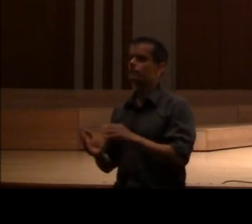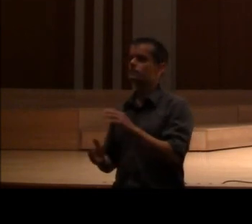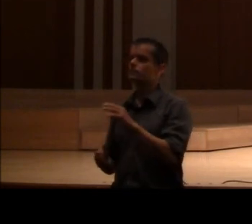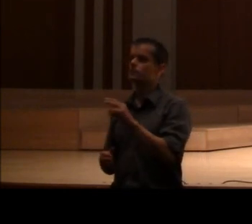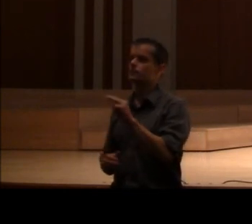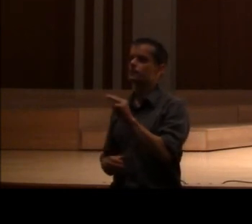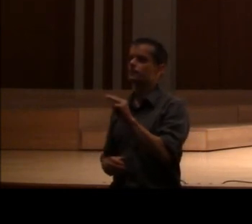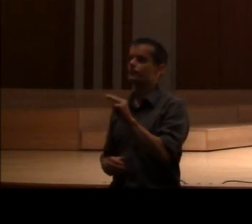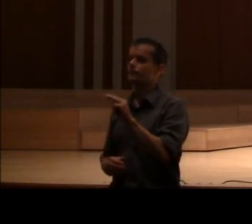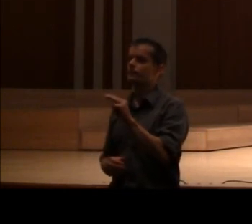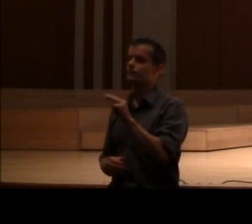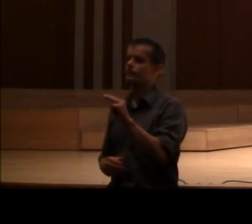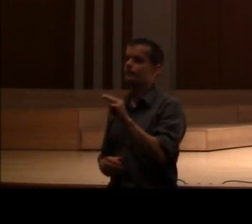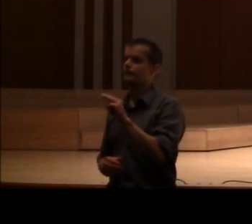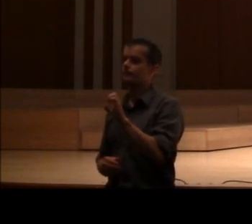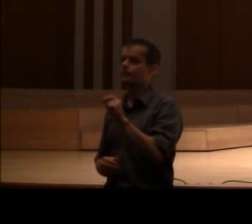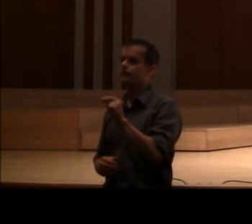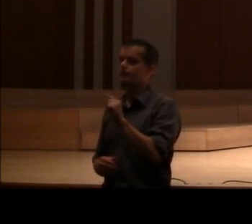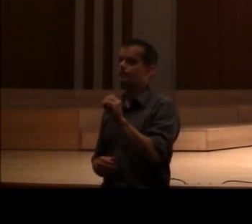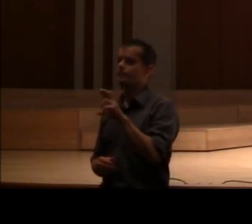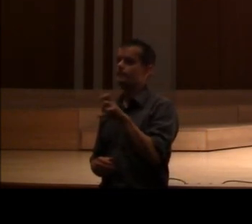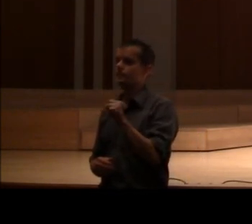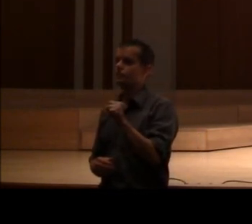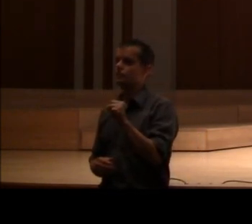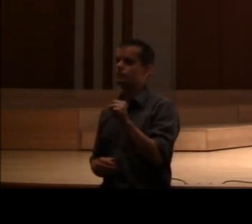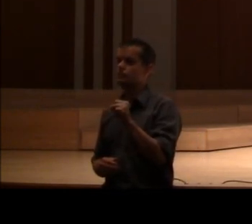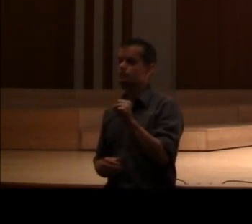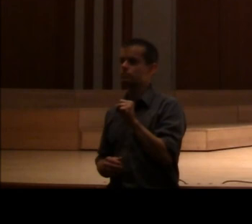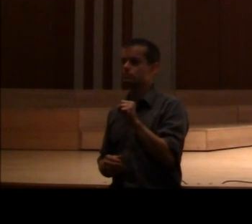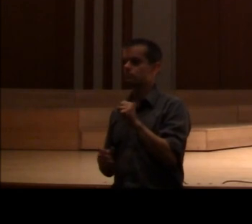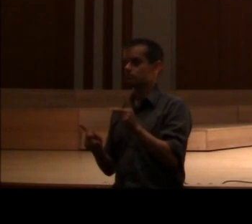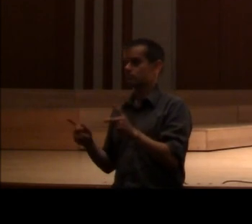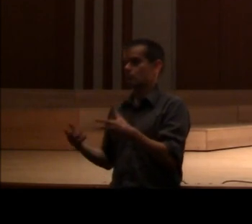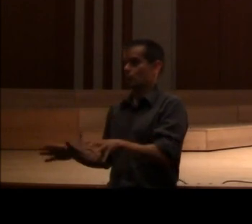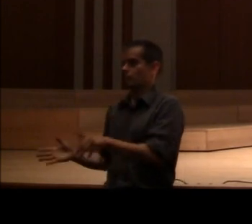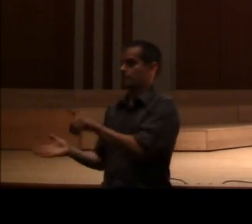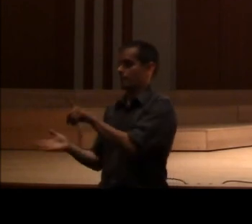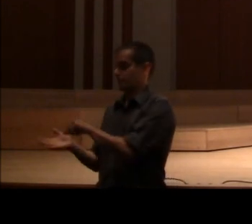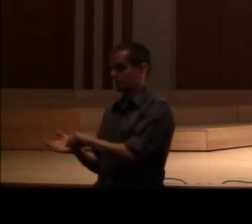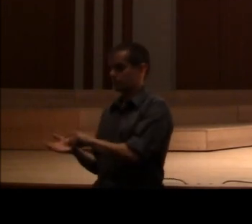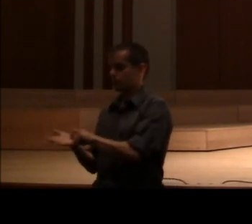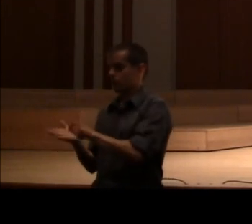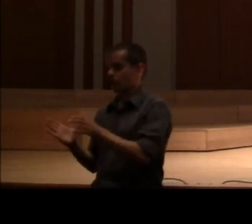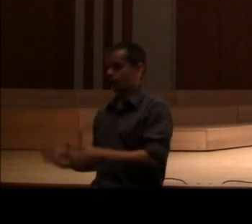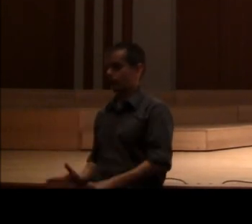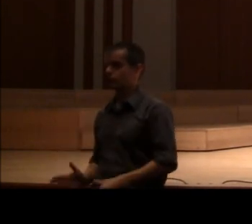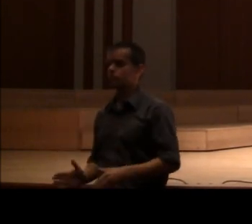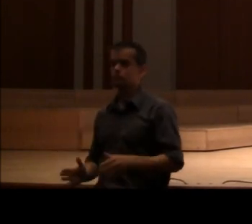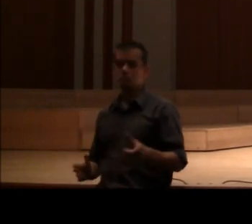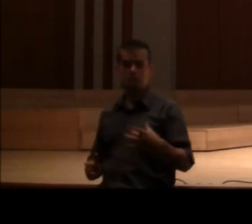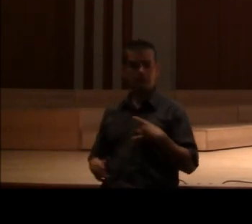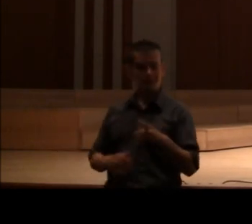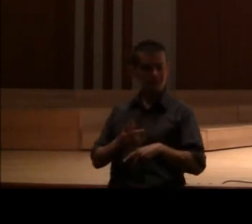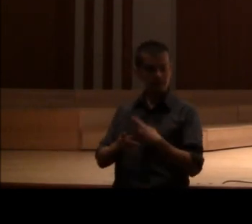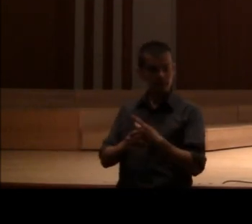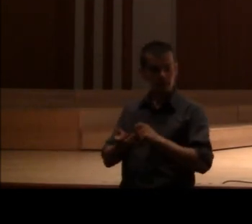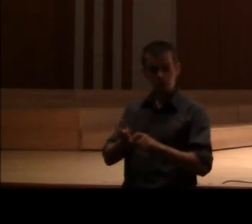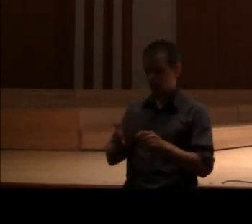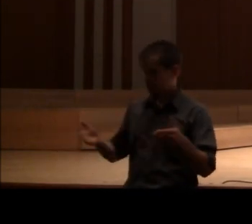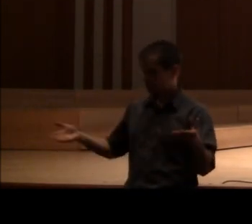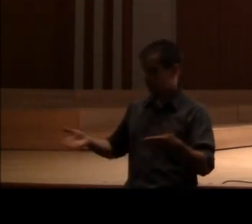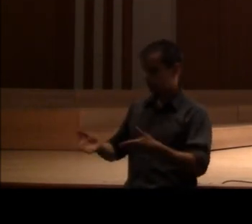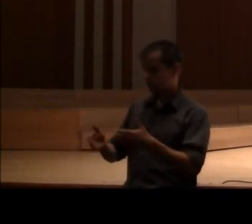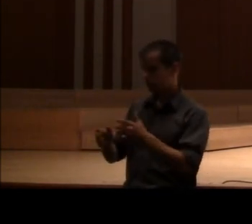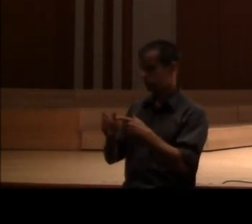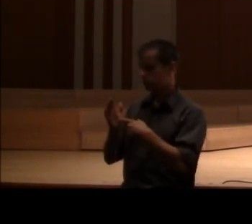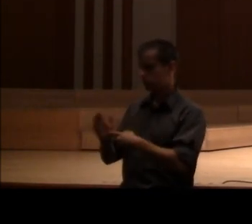if they like a certain genre of writing, then show them some examples of people who have done it before. Great, getting published